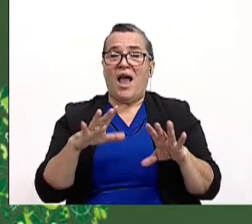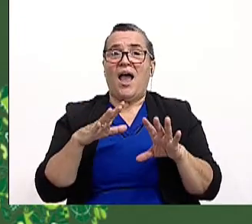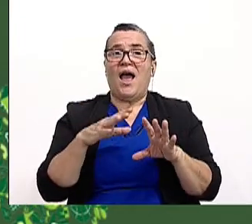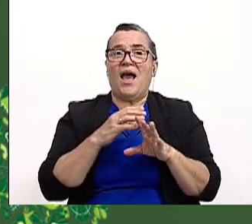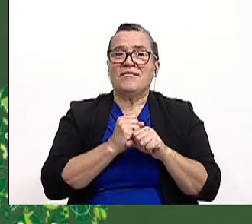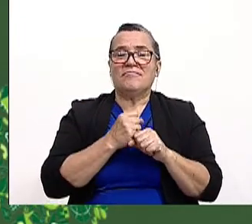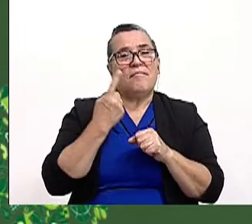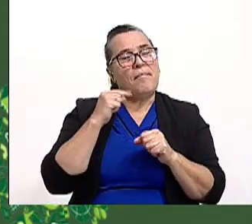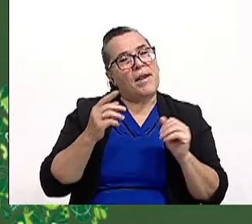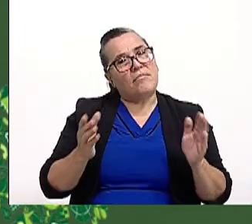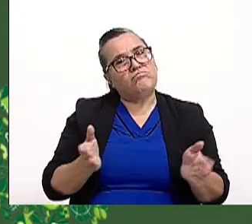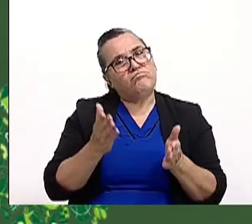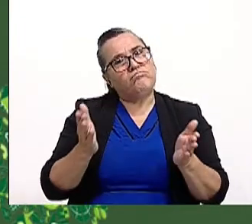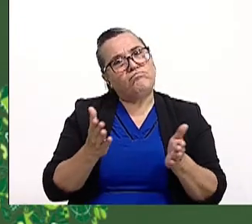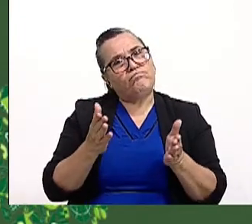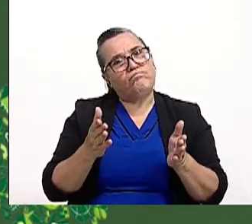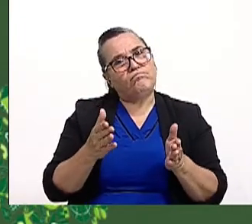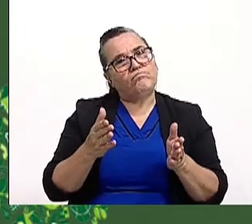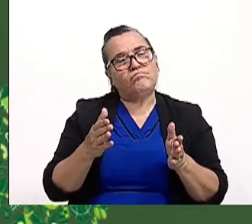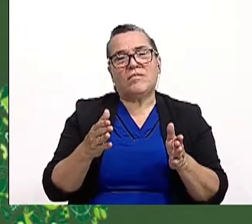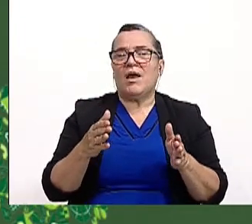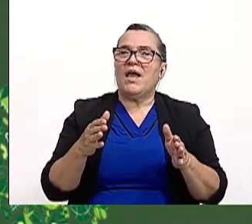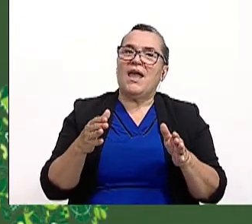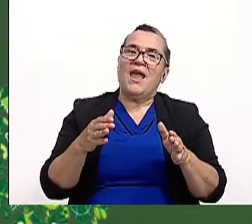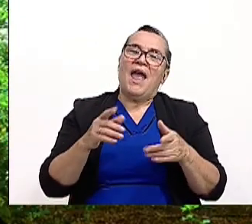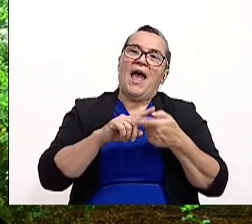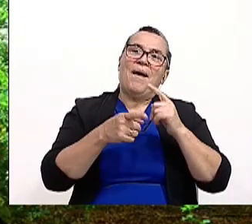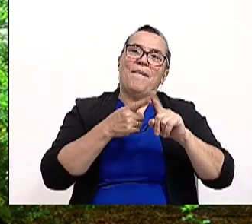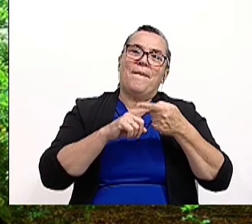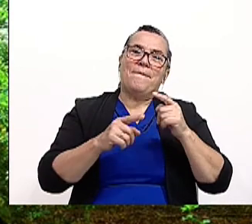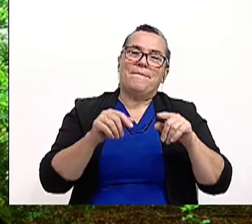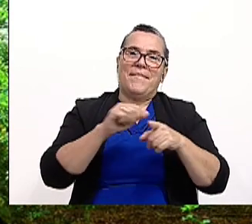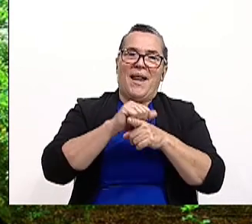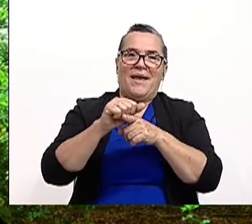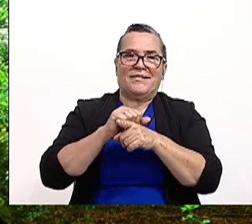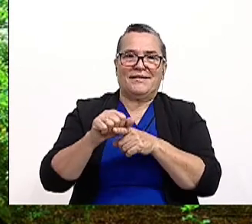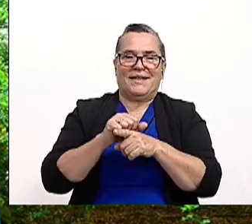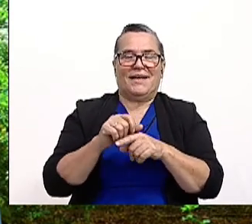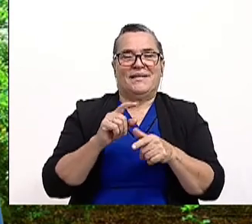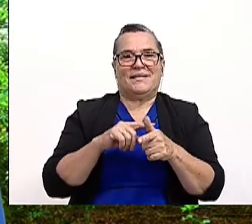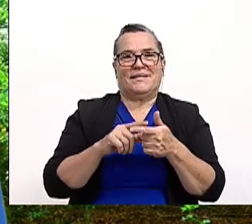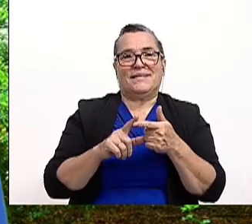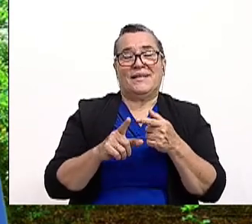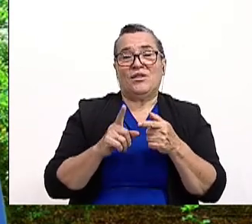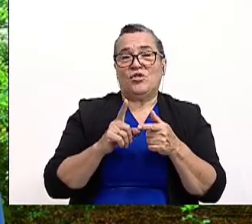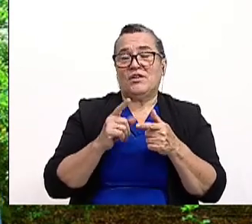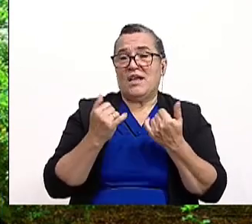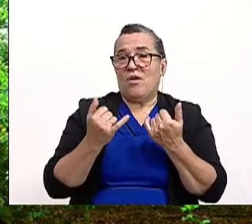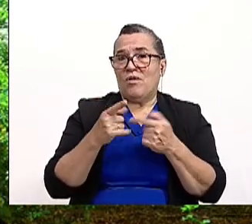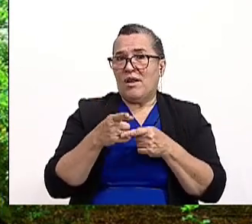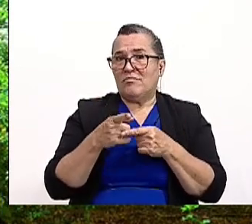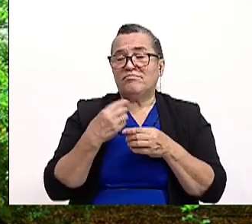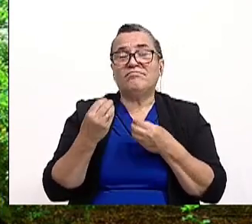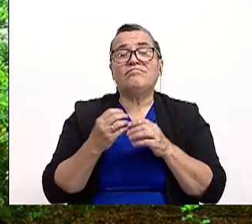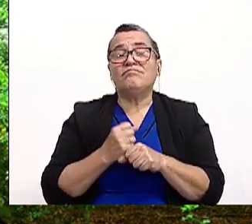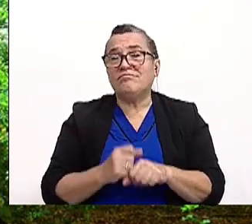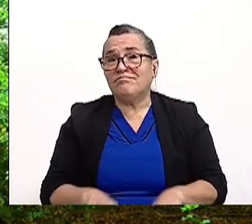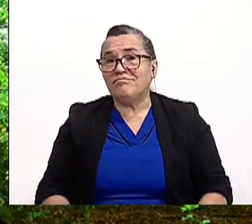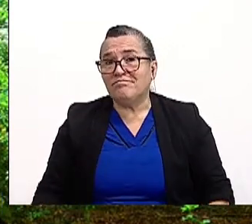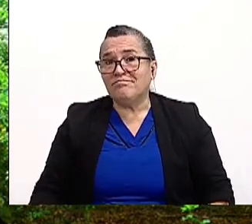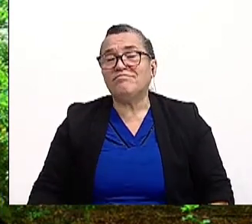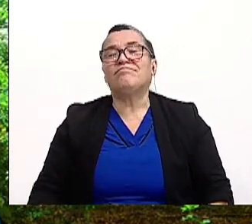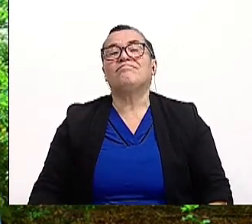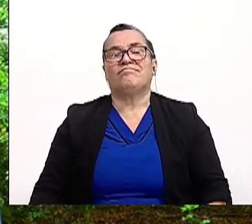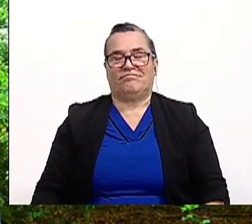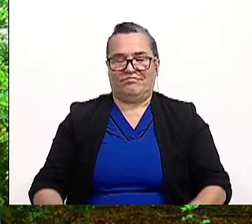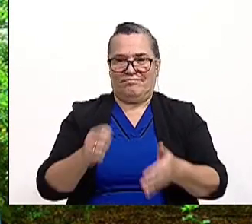to promote eco-friendly practices. Okay, very good. Now, what do you have to do? You are going to